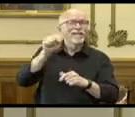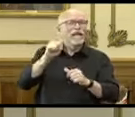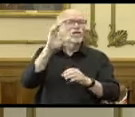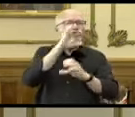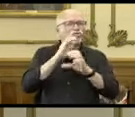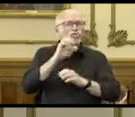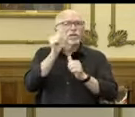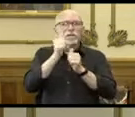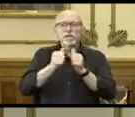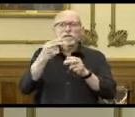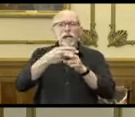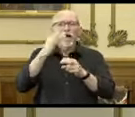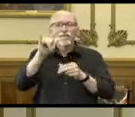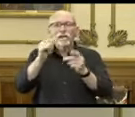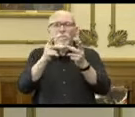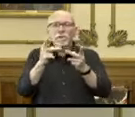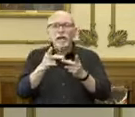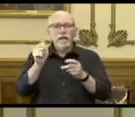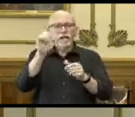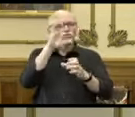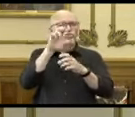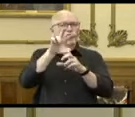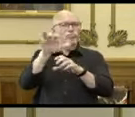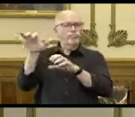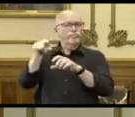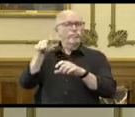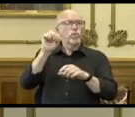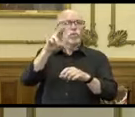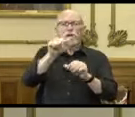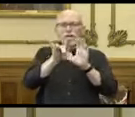by individual facility name or to locate a